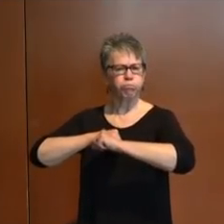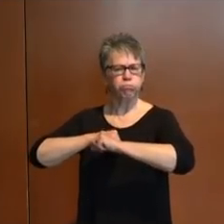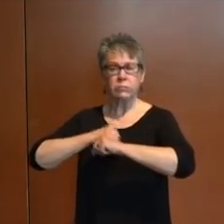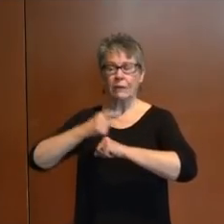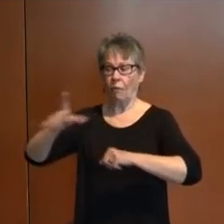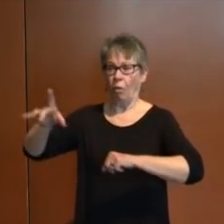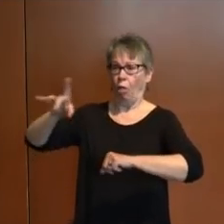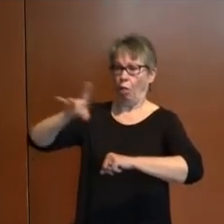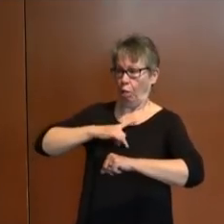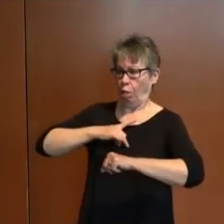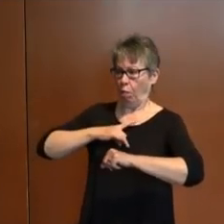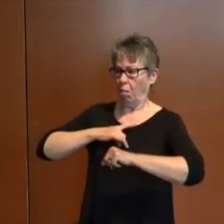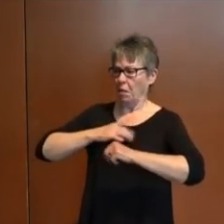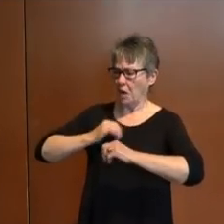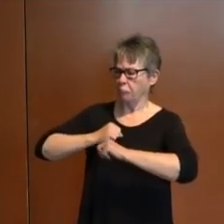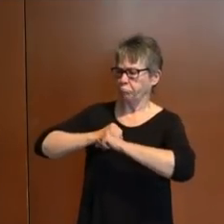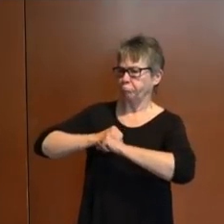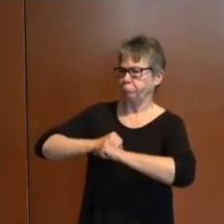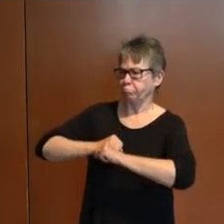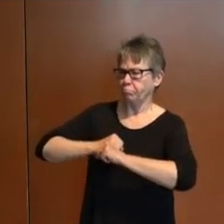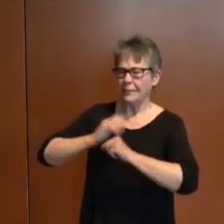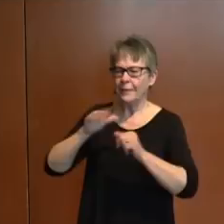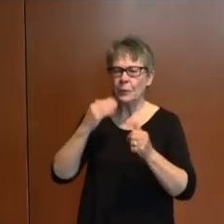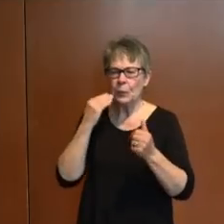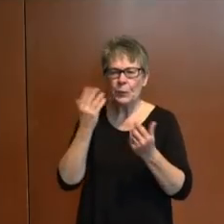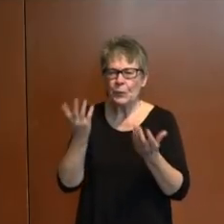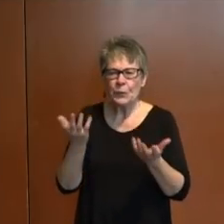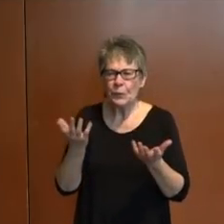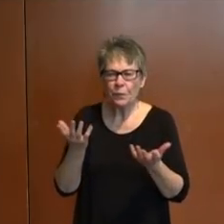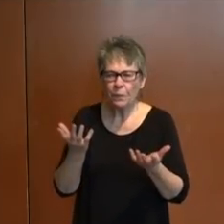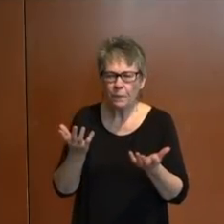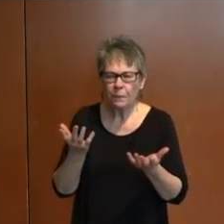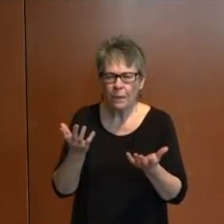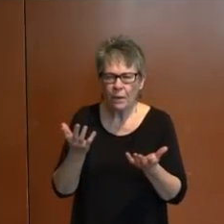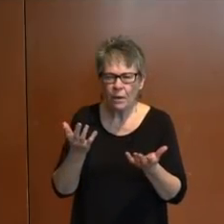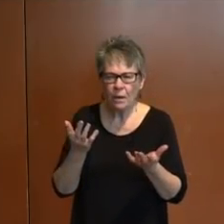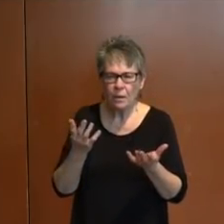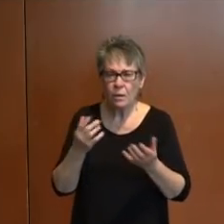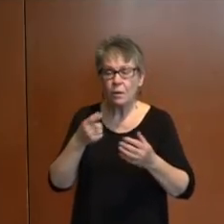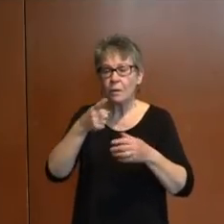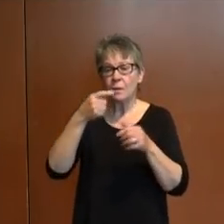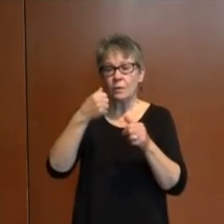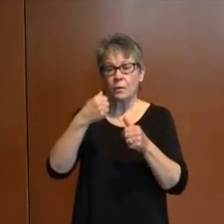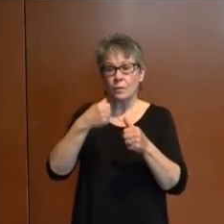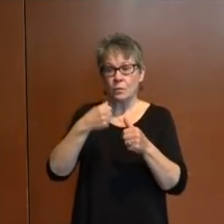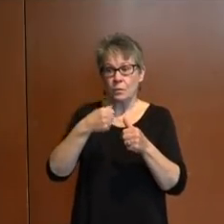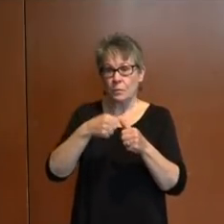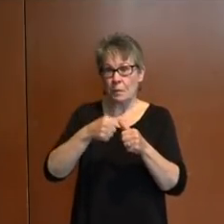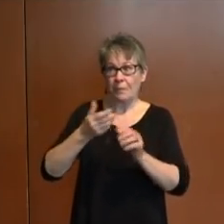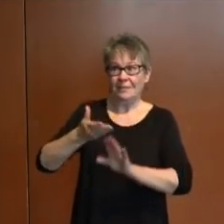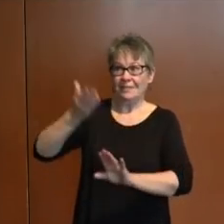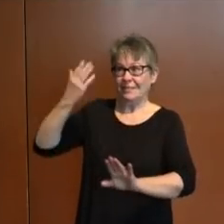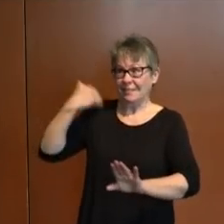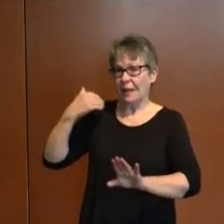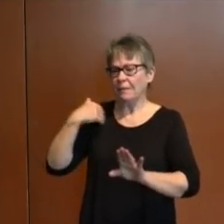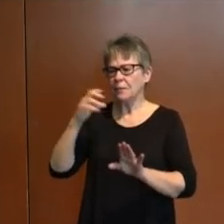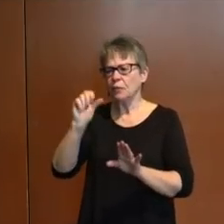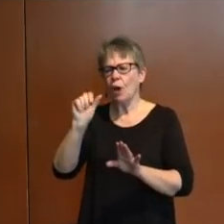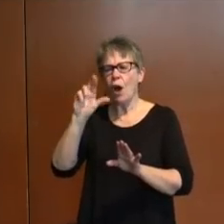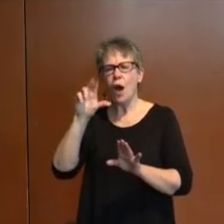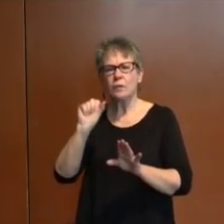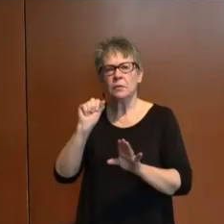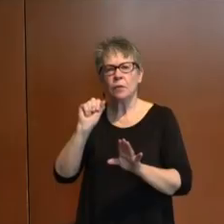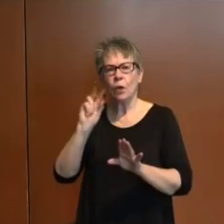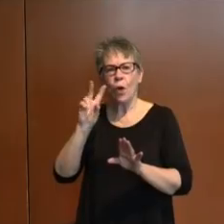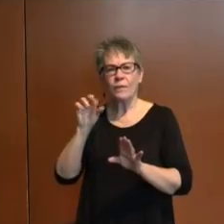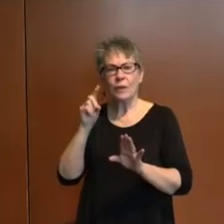causes COVID-19. But we do have a lot of information on other coronaviruses, such as the